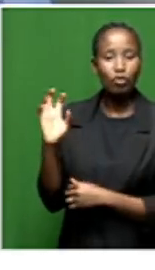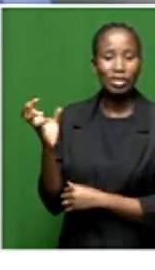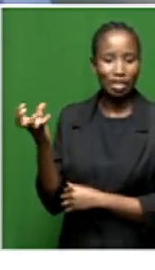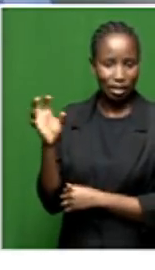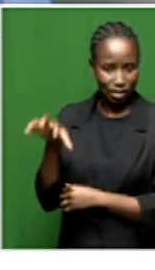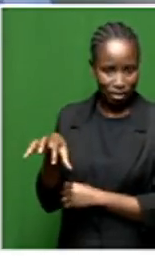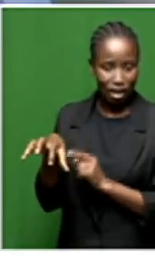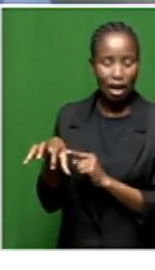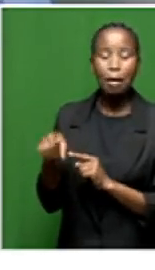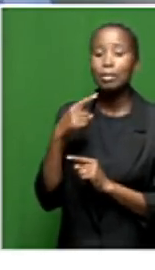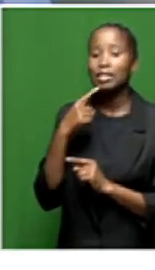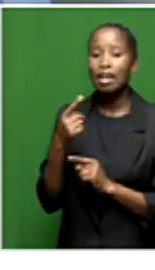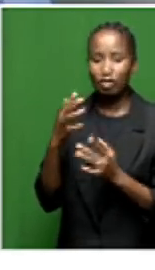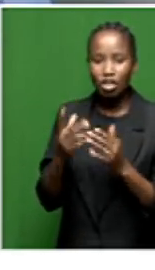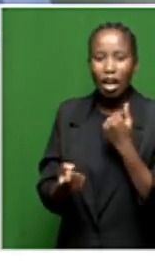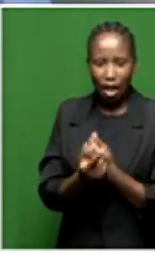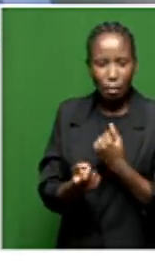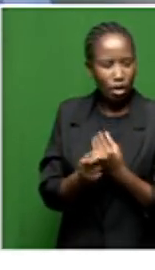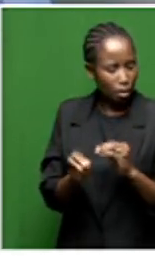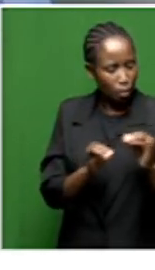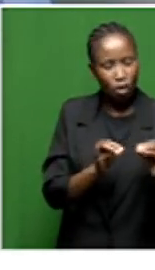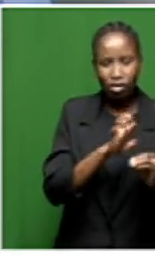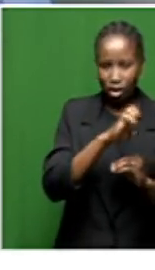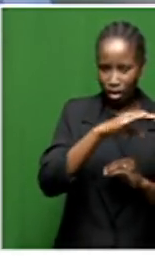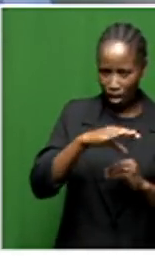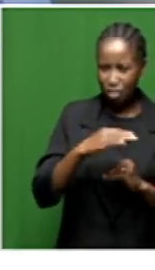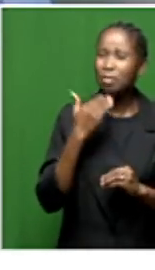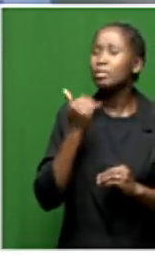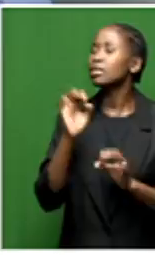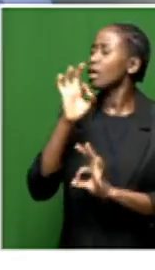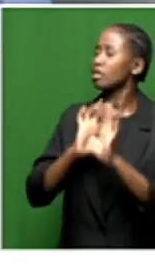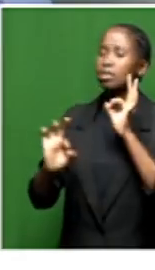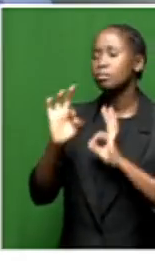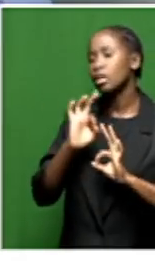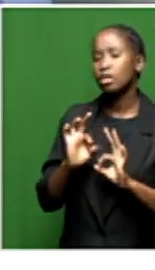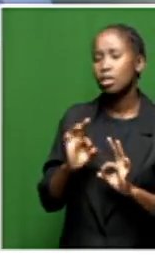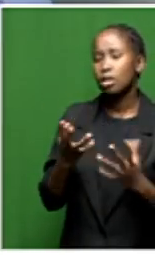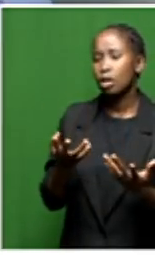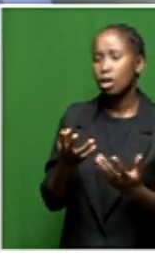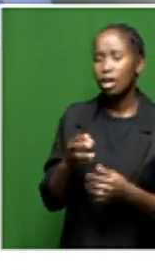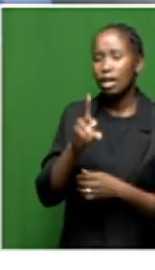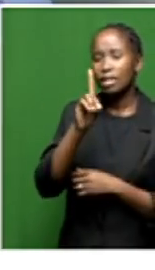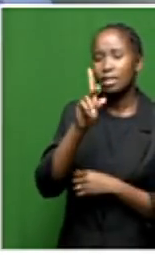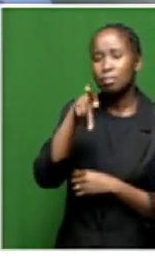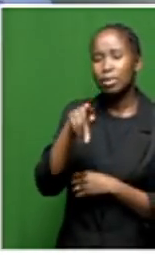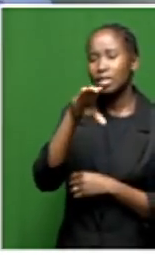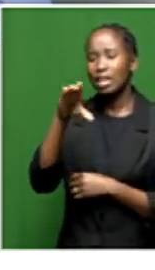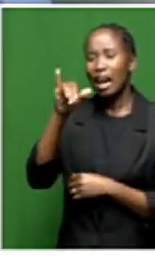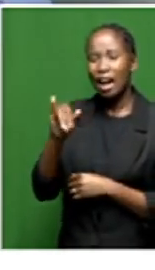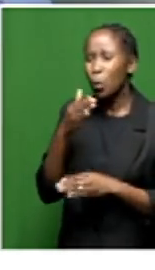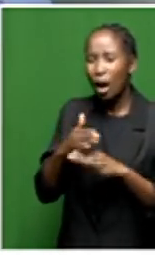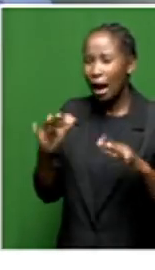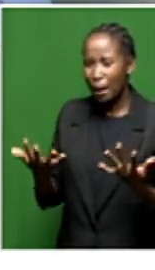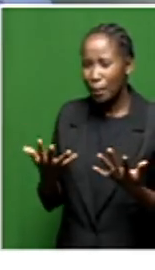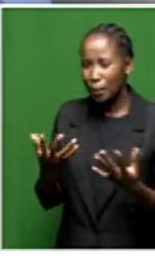it's alleged to have taken place in the Eastern Cape. Can you give us an explanation for that as to how the DPCI works in instances